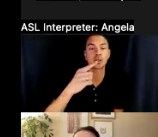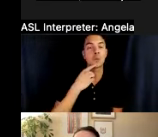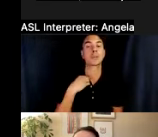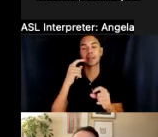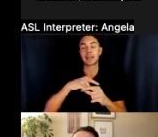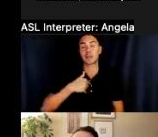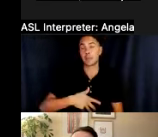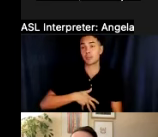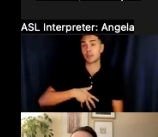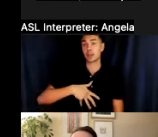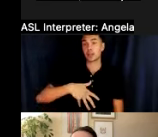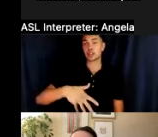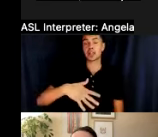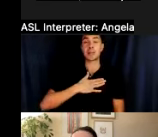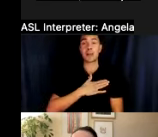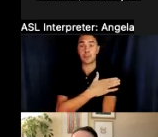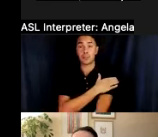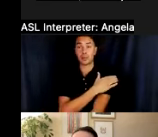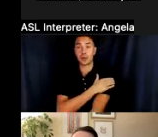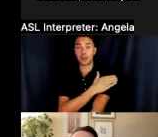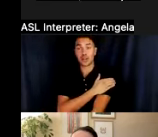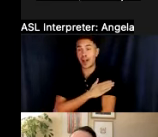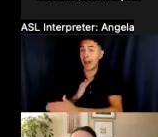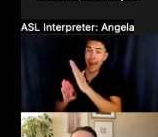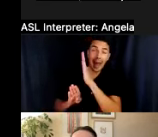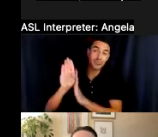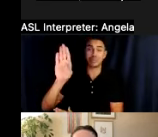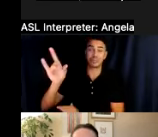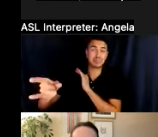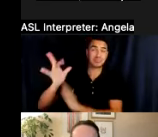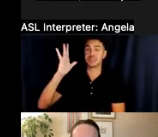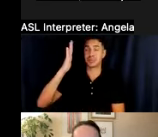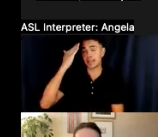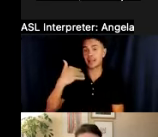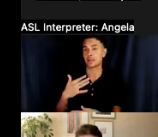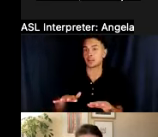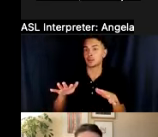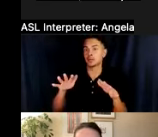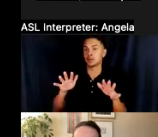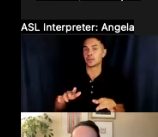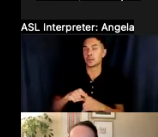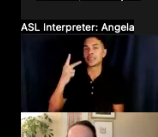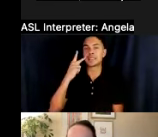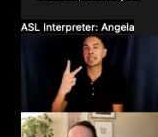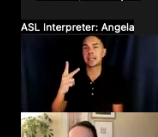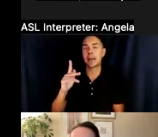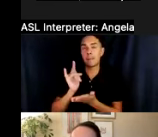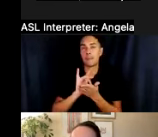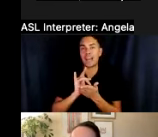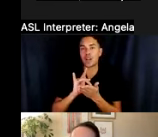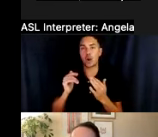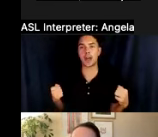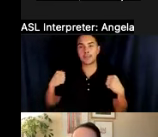my blood pressure would go way up because I was so nervous to see a medical